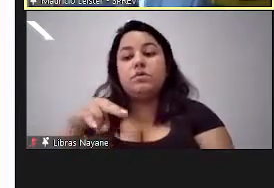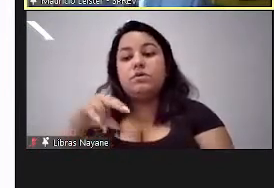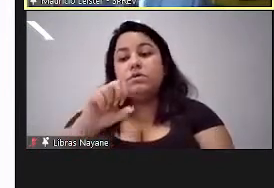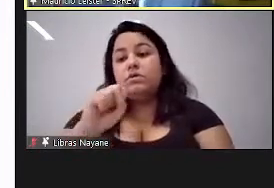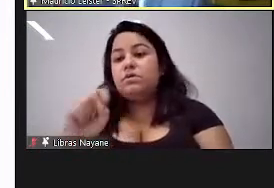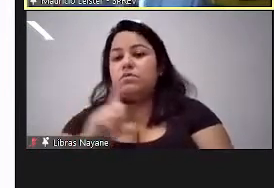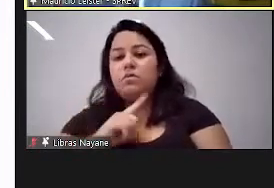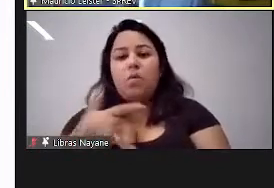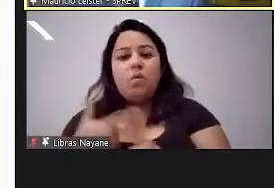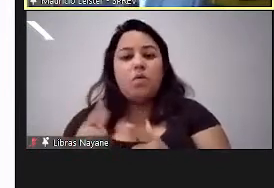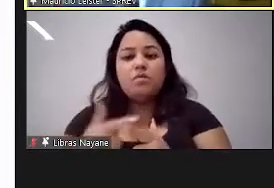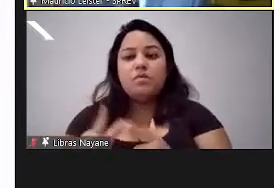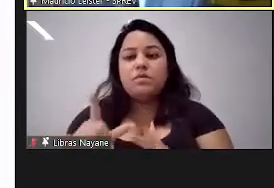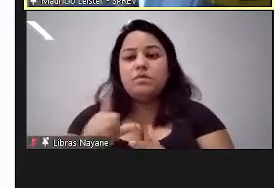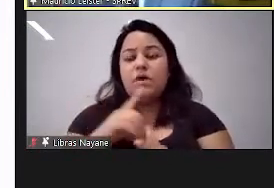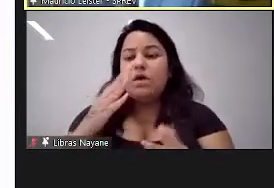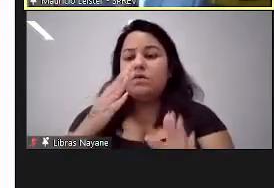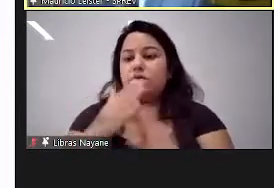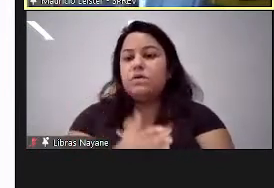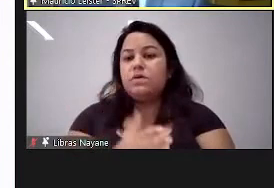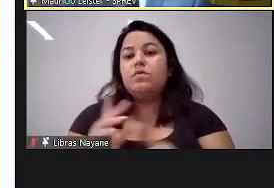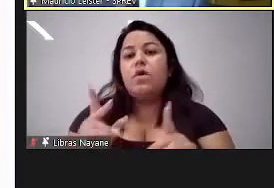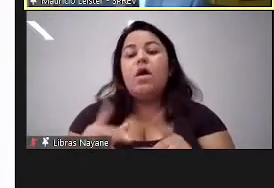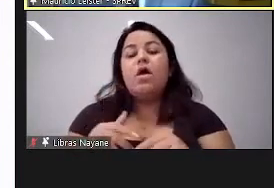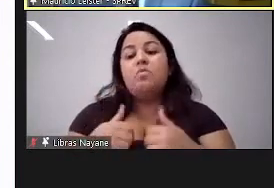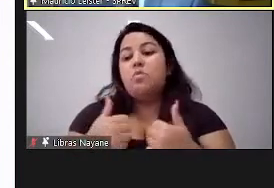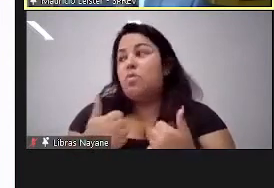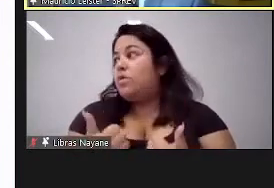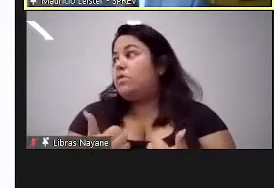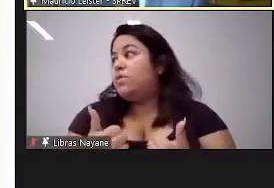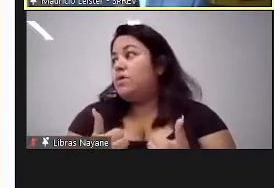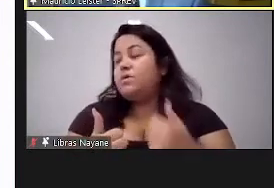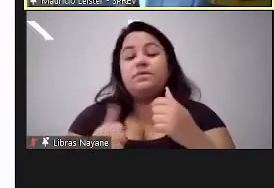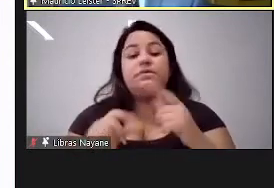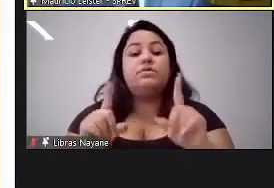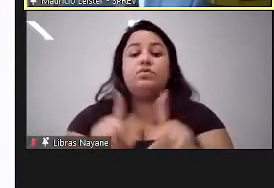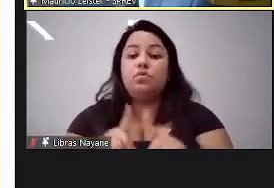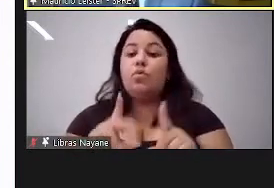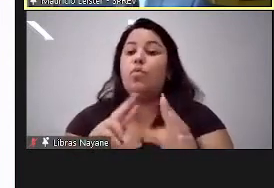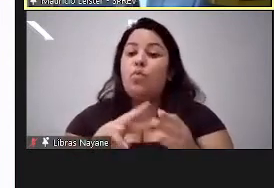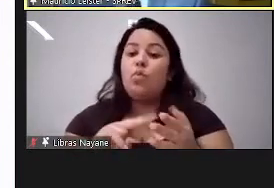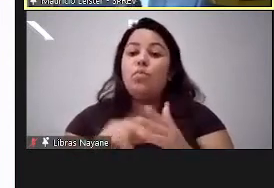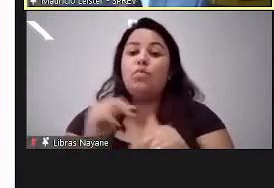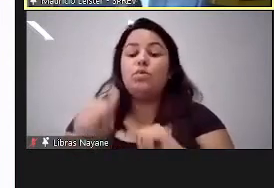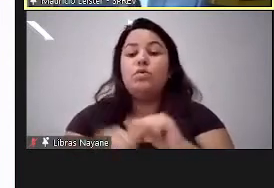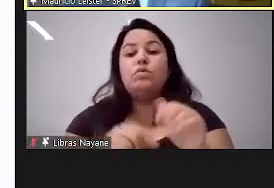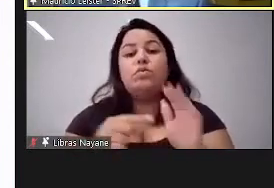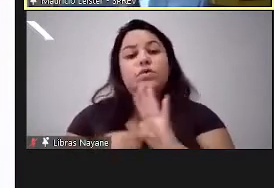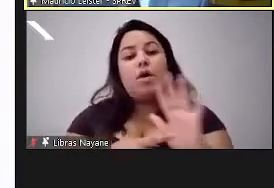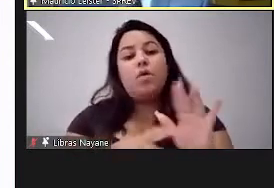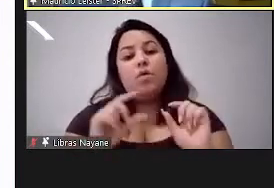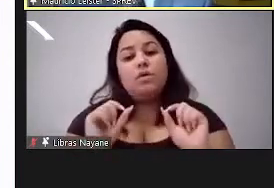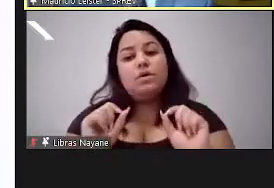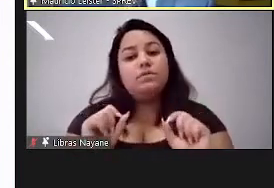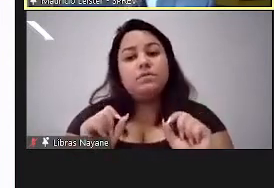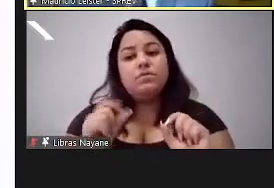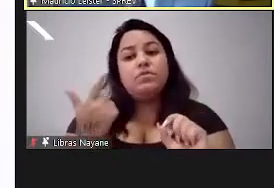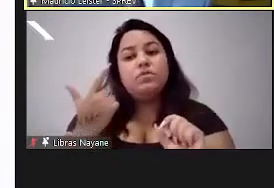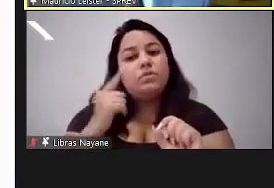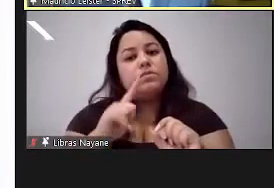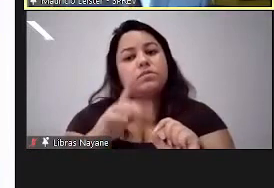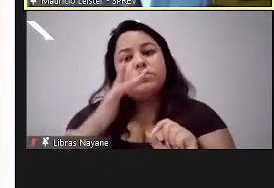of these Social Security come from citizens that have a salary,